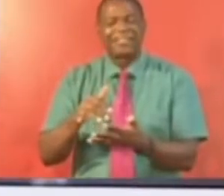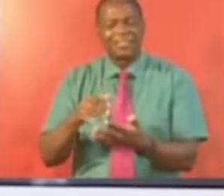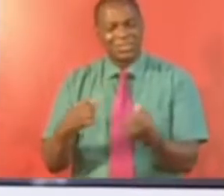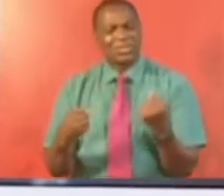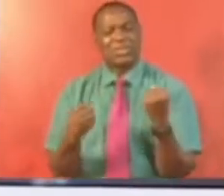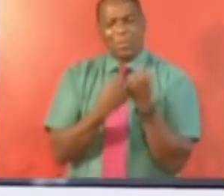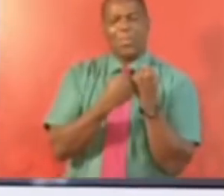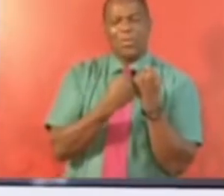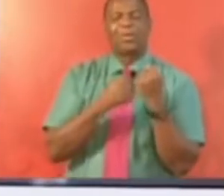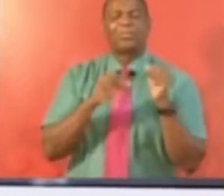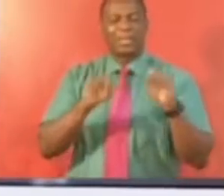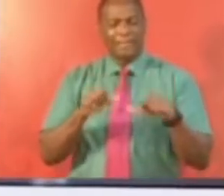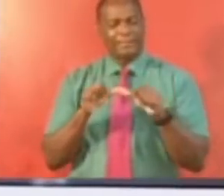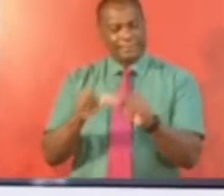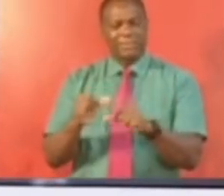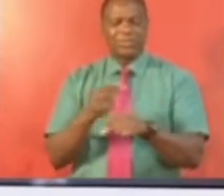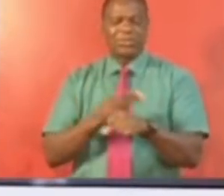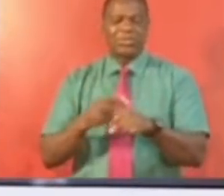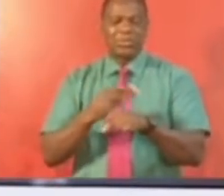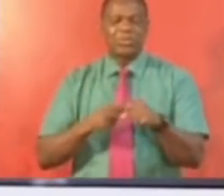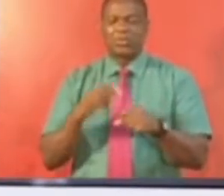do so in Trinidad and Tobago.